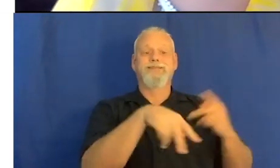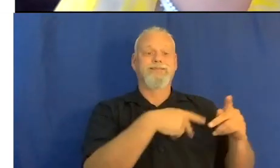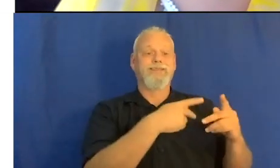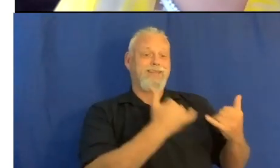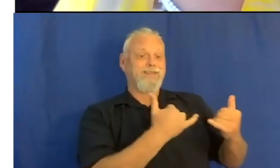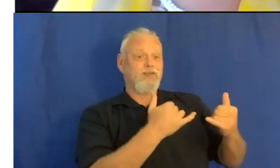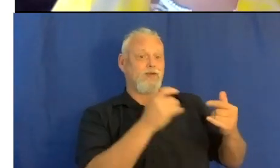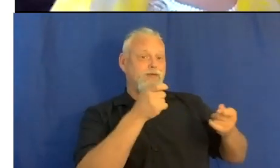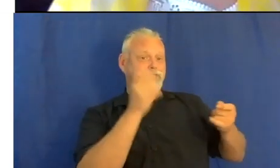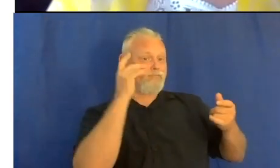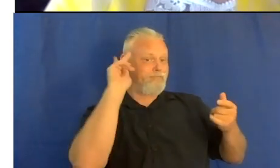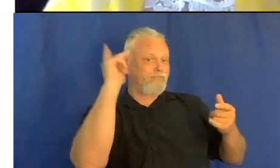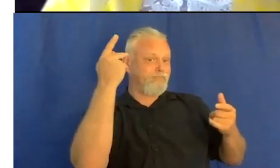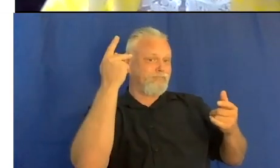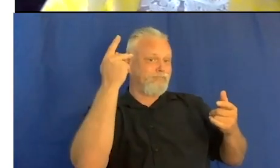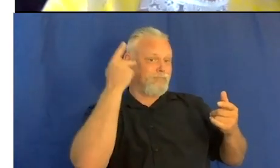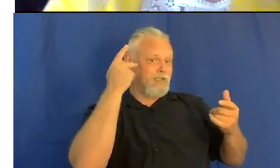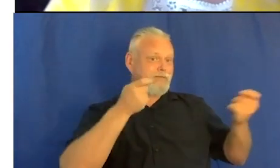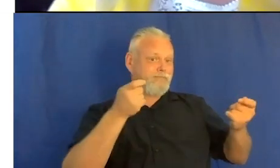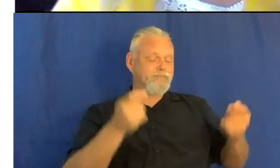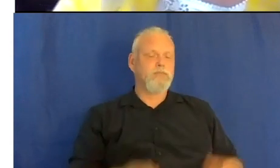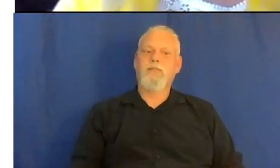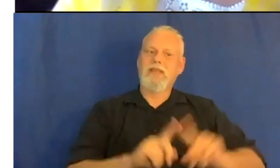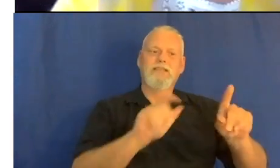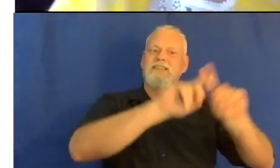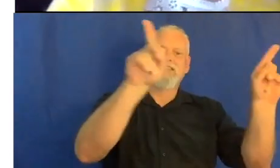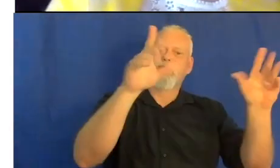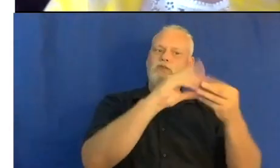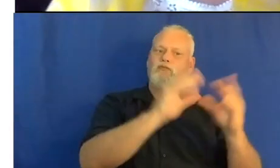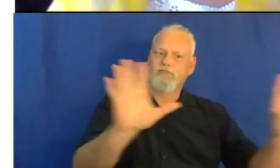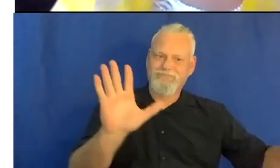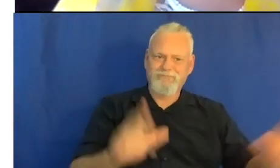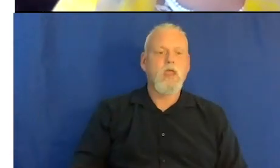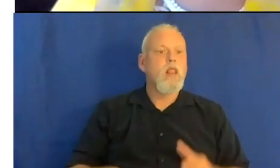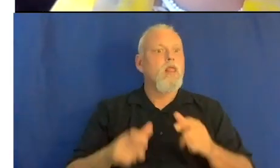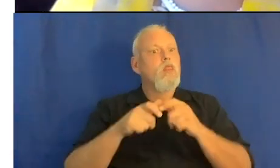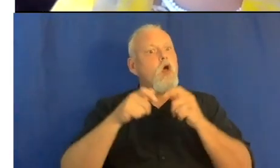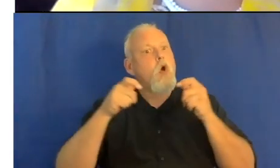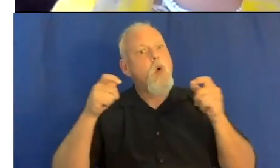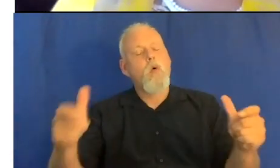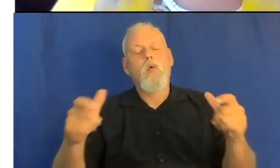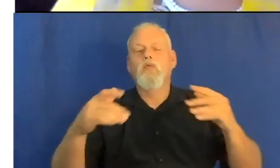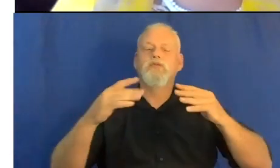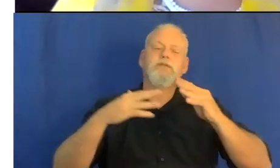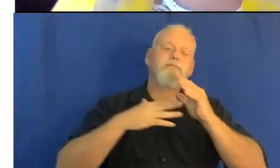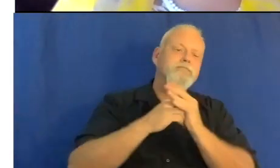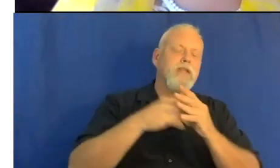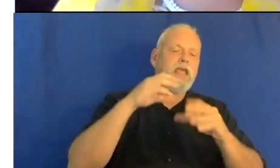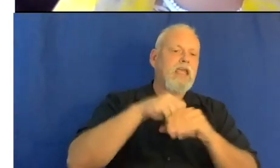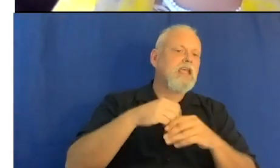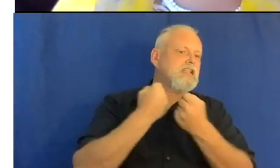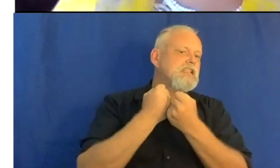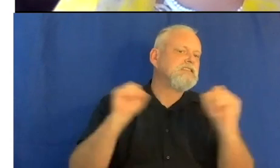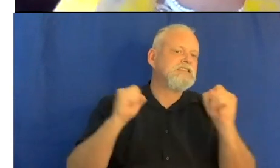another day. The holes in the safety net are larger than ever. We know this. And, you know, if one